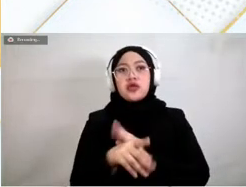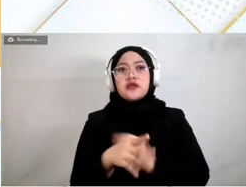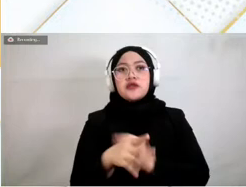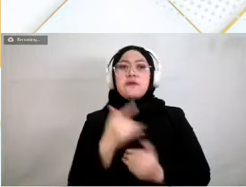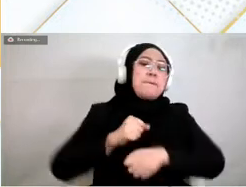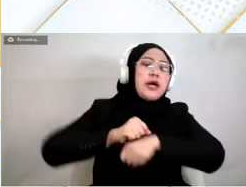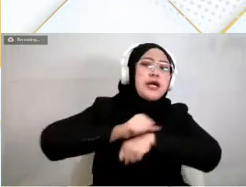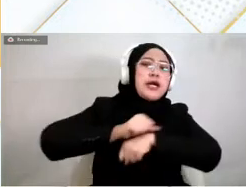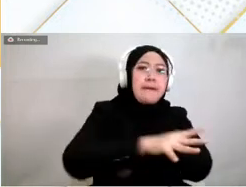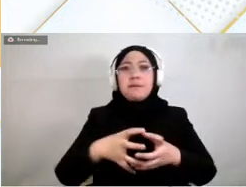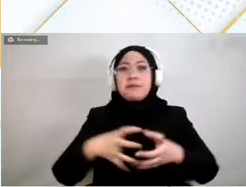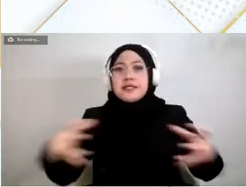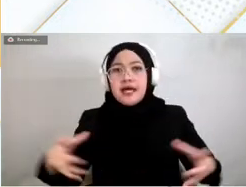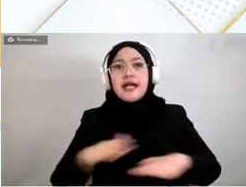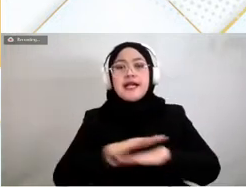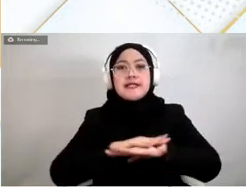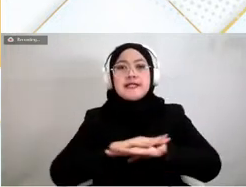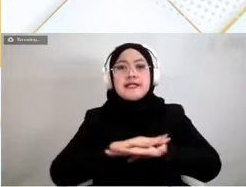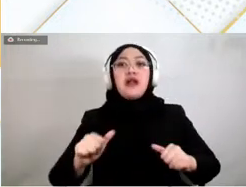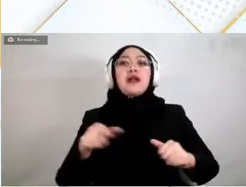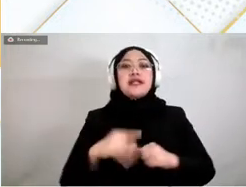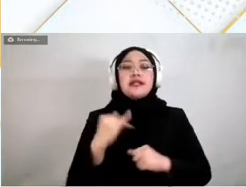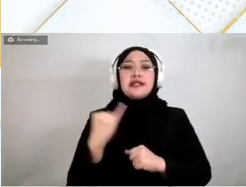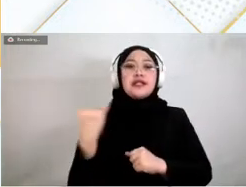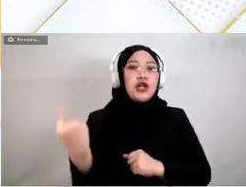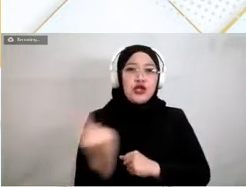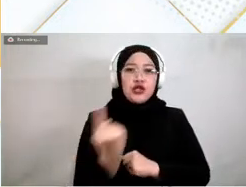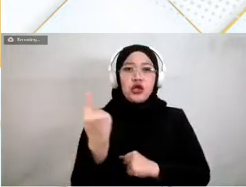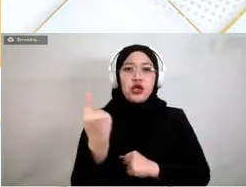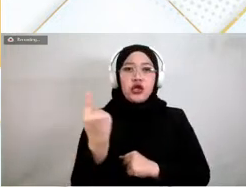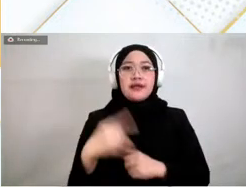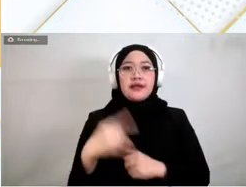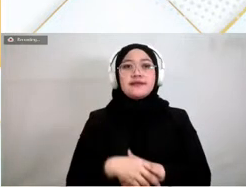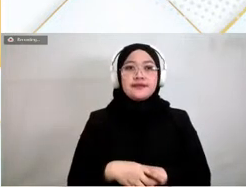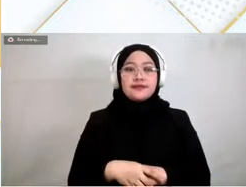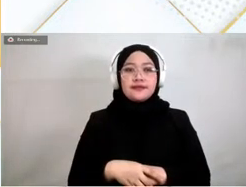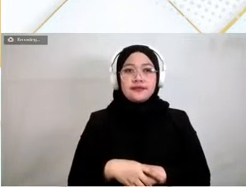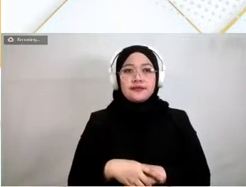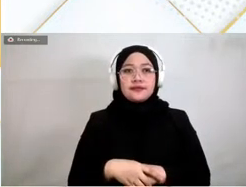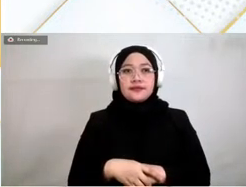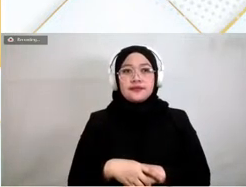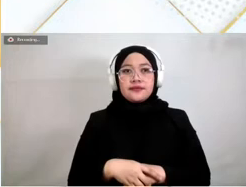and stable region in the world. With that said, I am